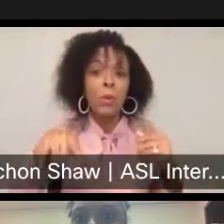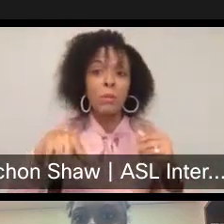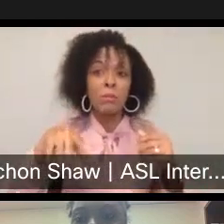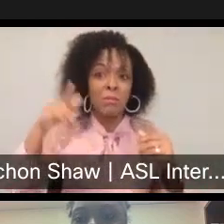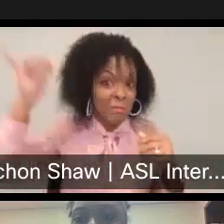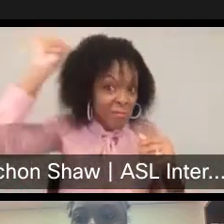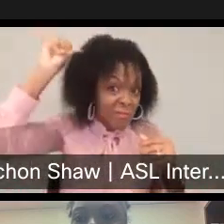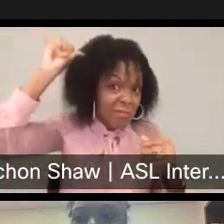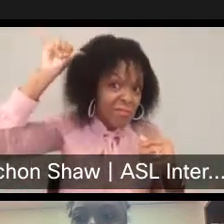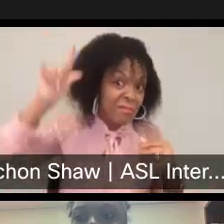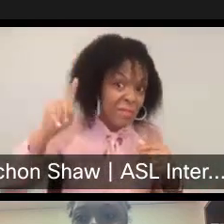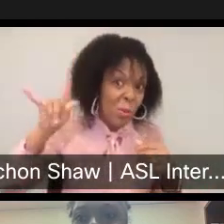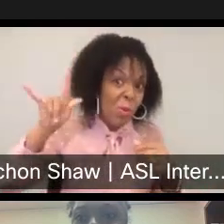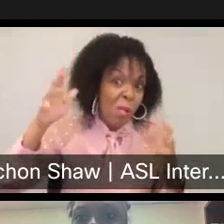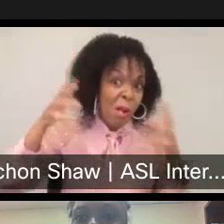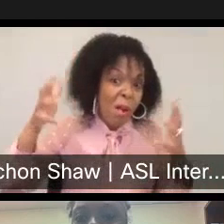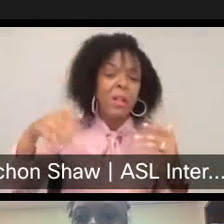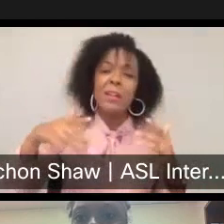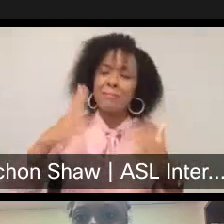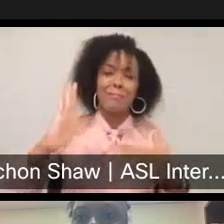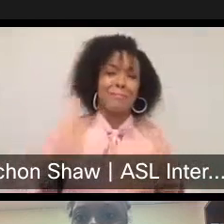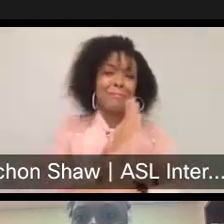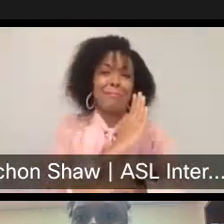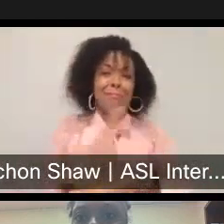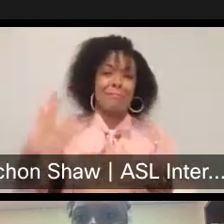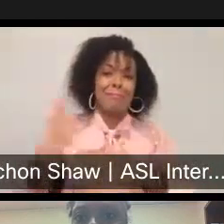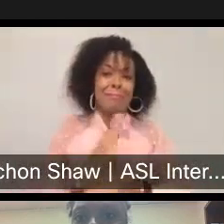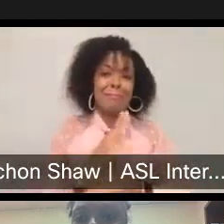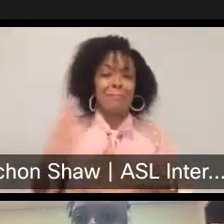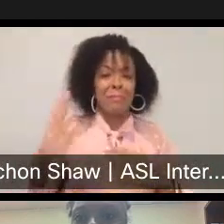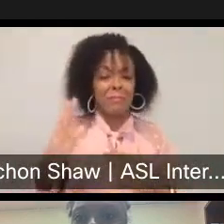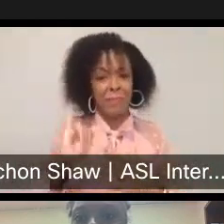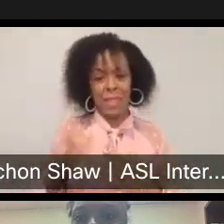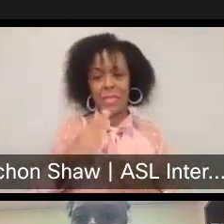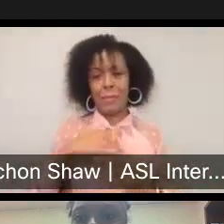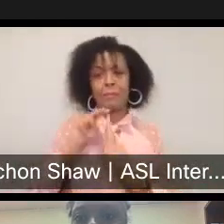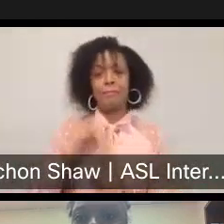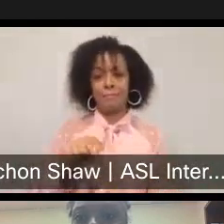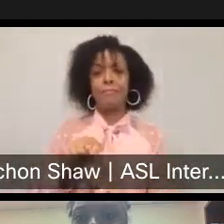all those go on the scale. And that's how I look at it.